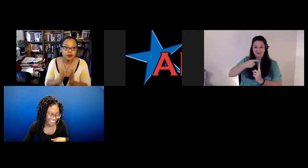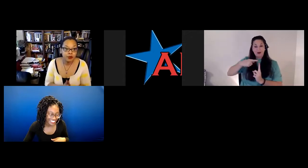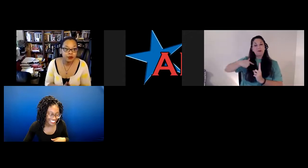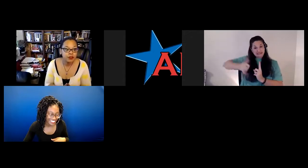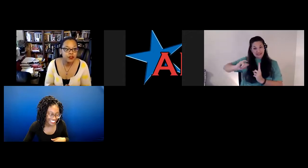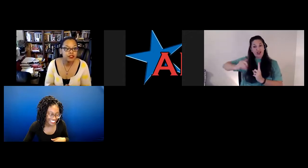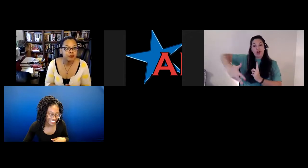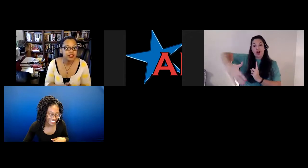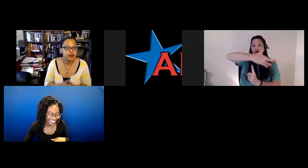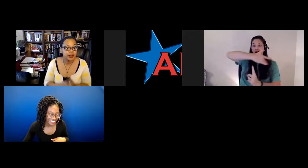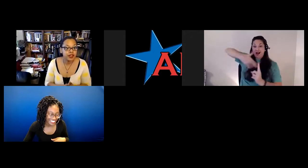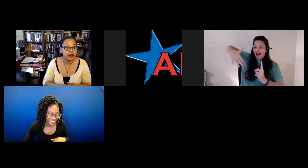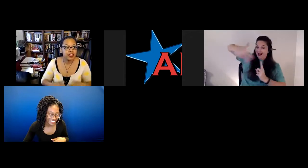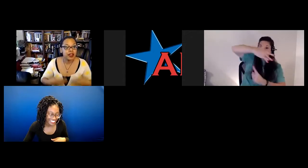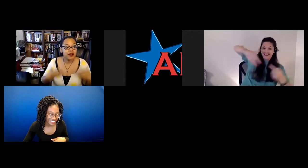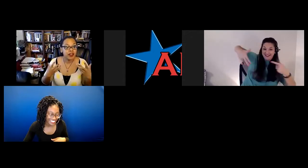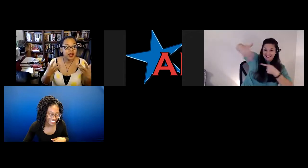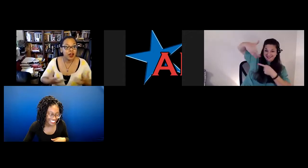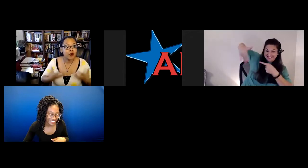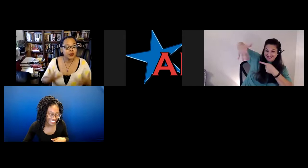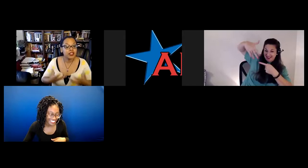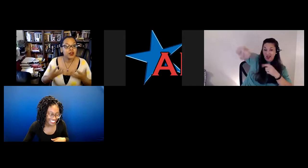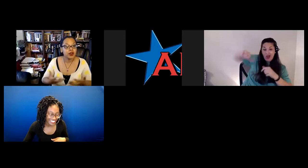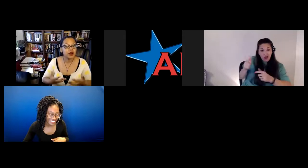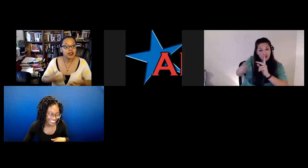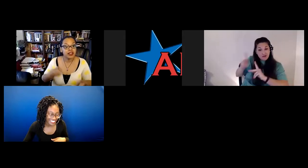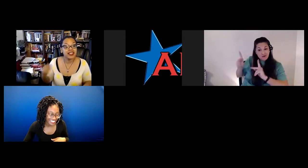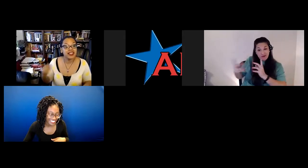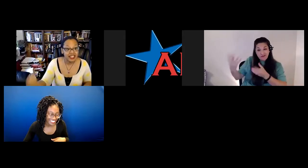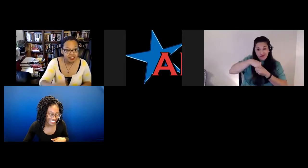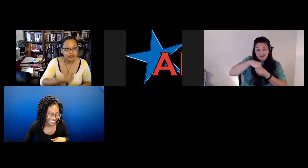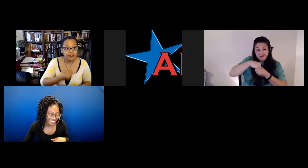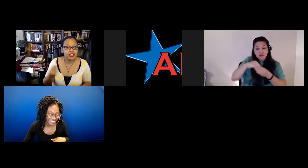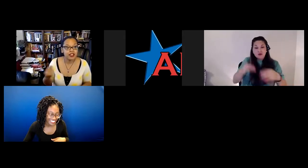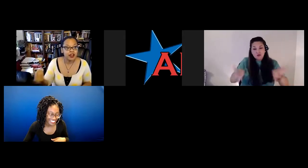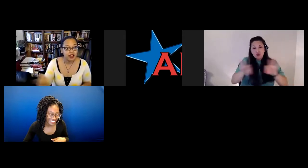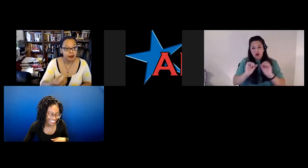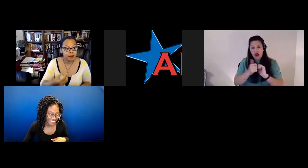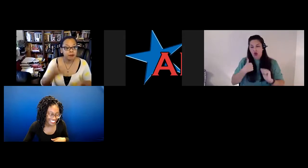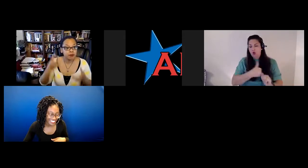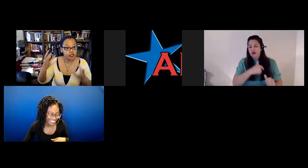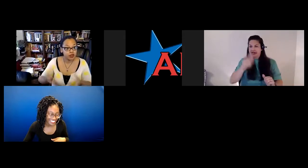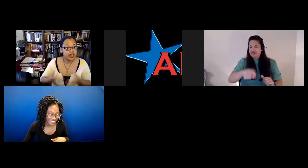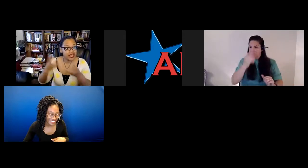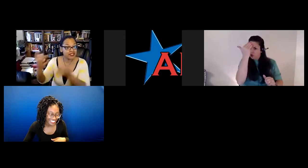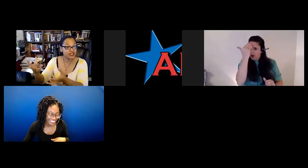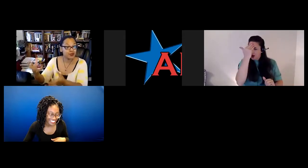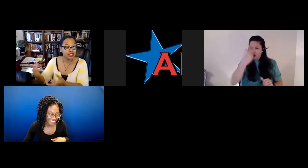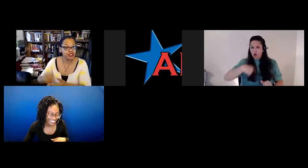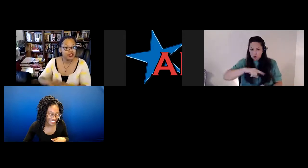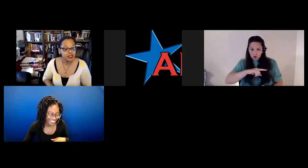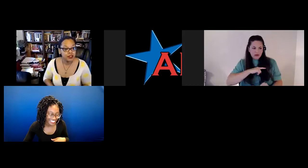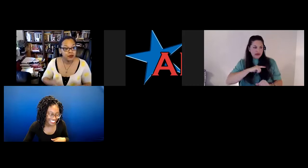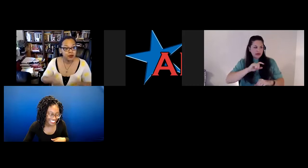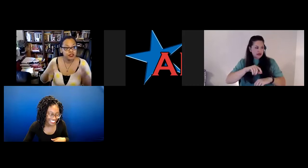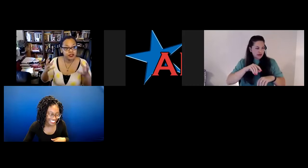it's important for us to be aware of how we are collectively creating